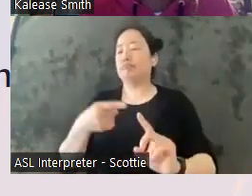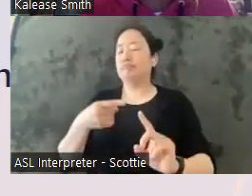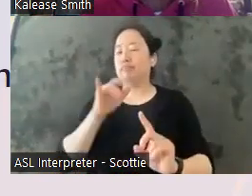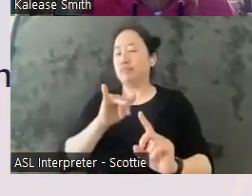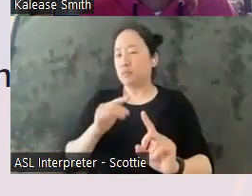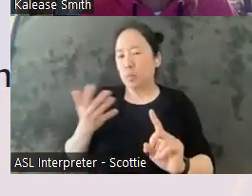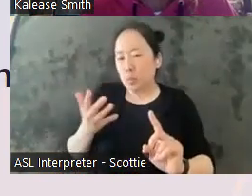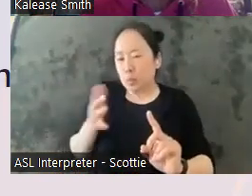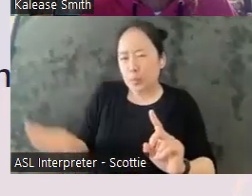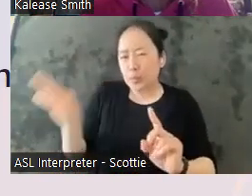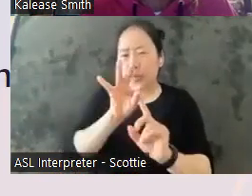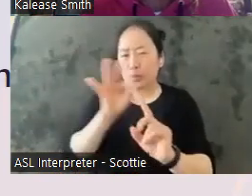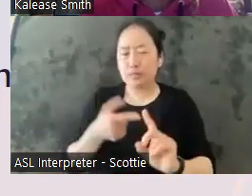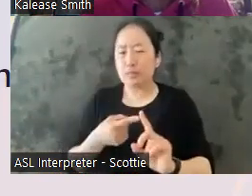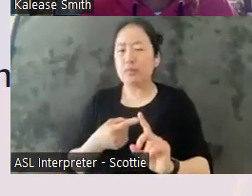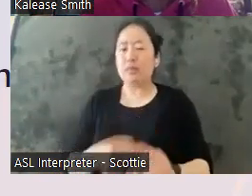important, and